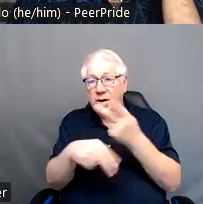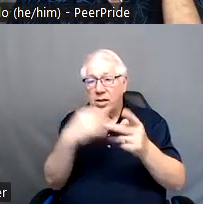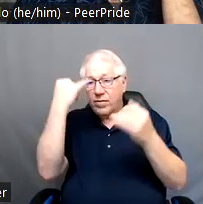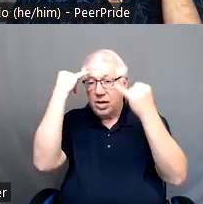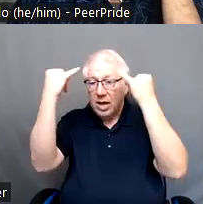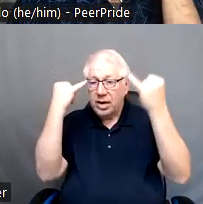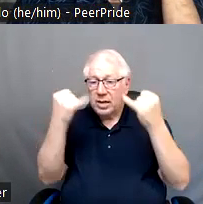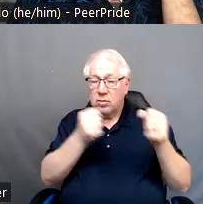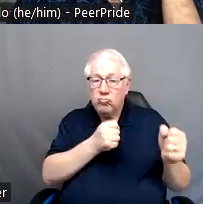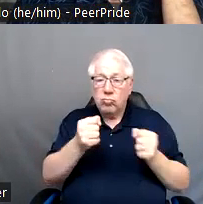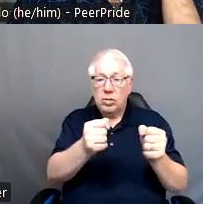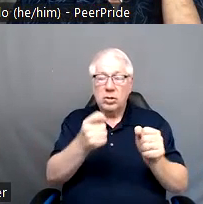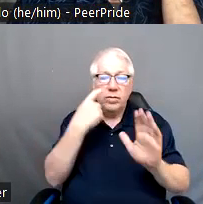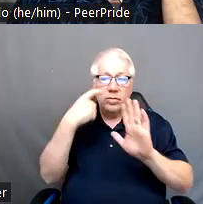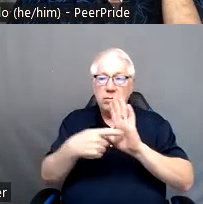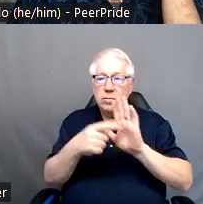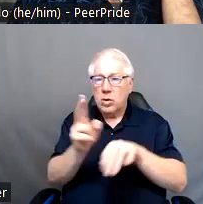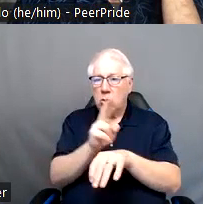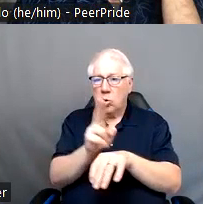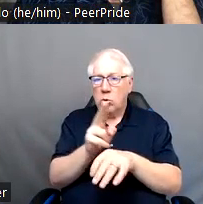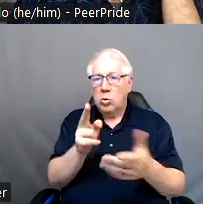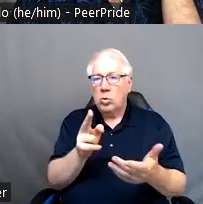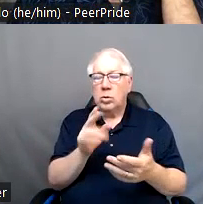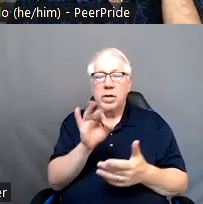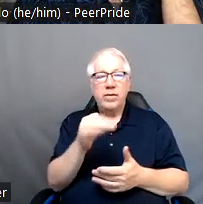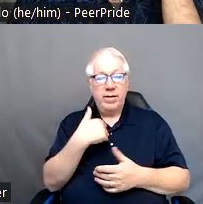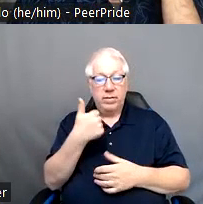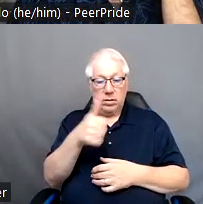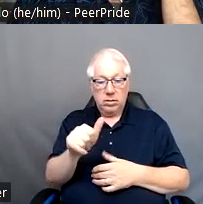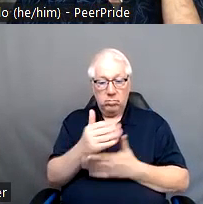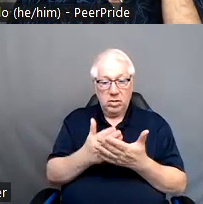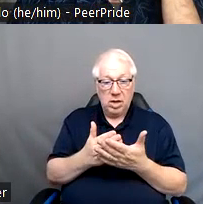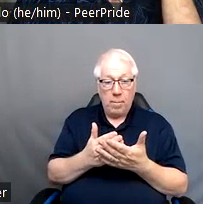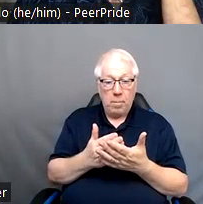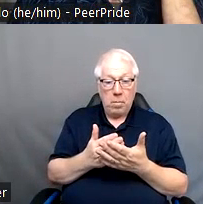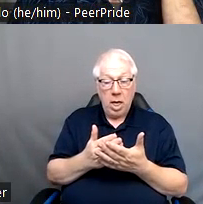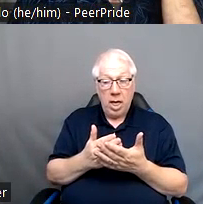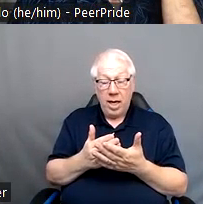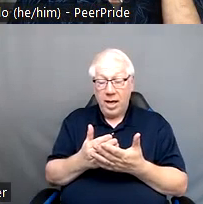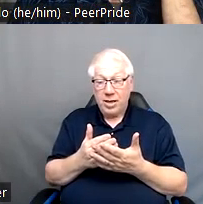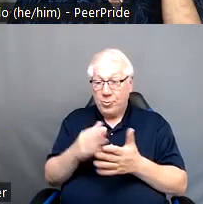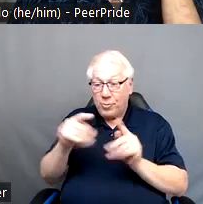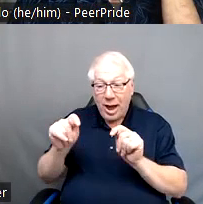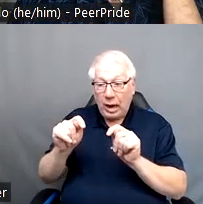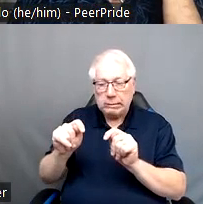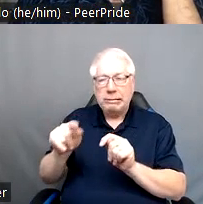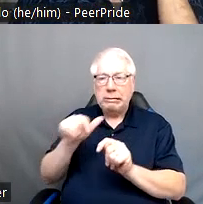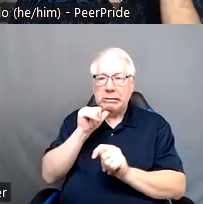or strategies that you've seen used. And maybe if you have some that aren't so helpful, you can feel free to share those too.